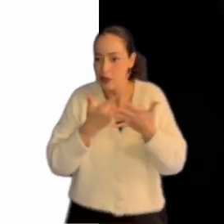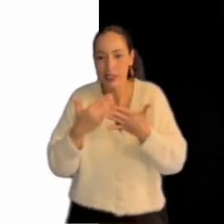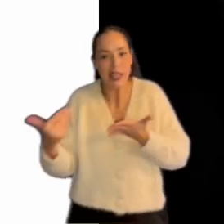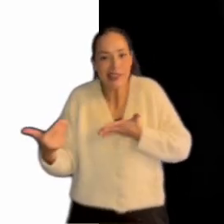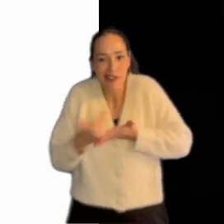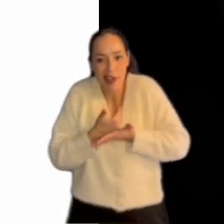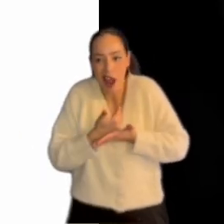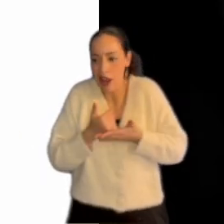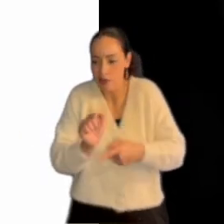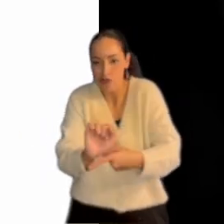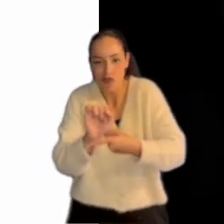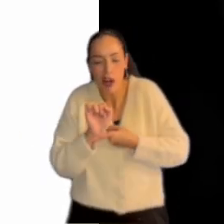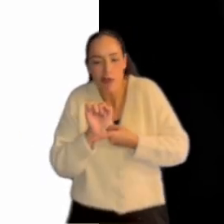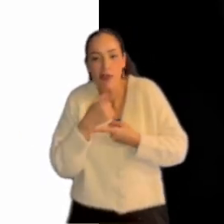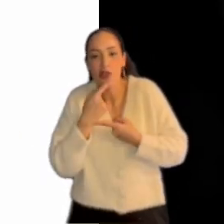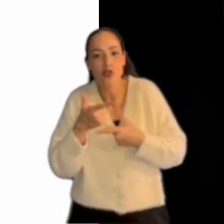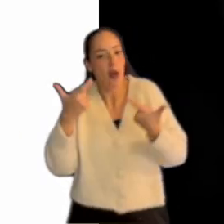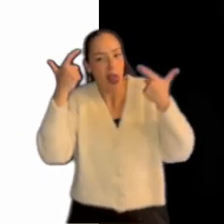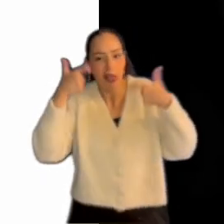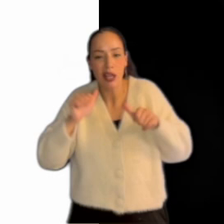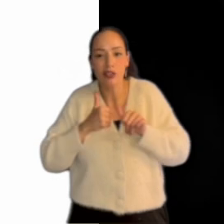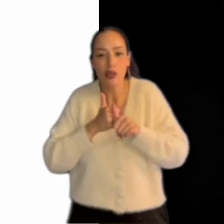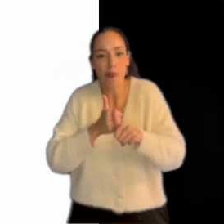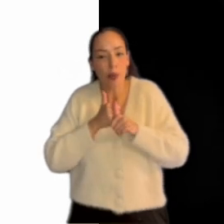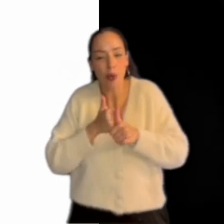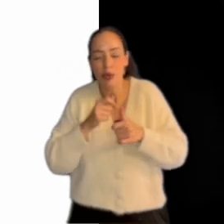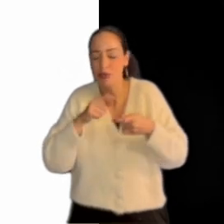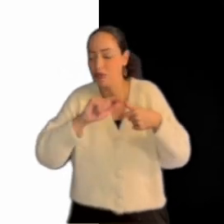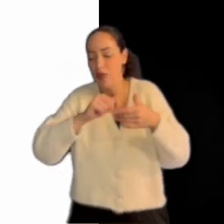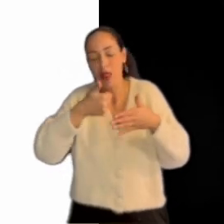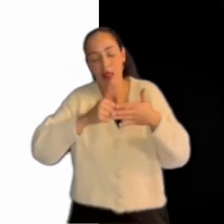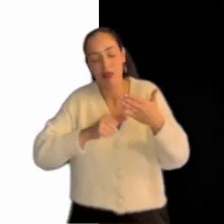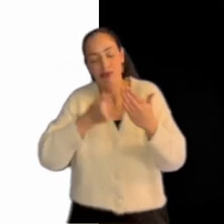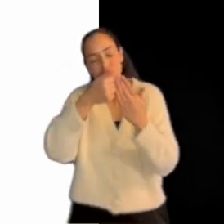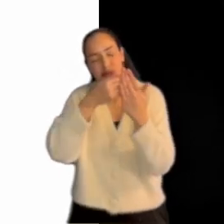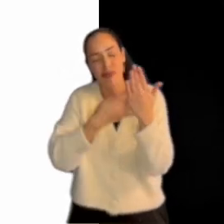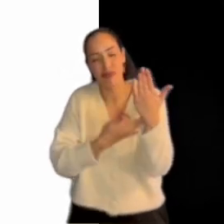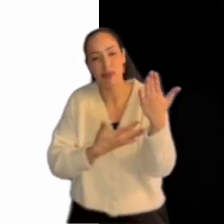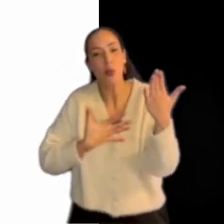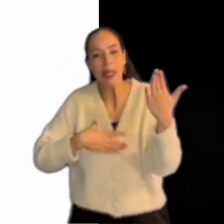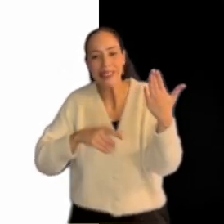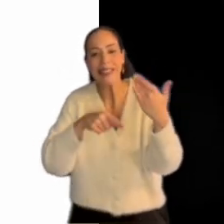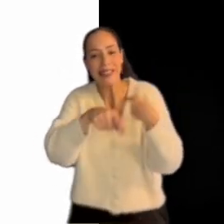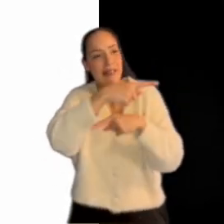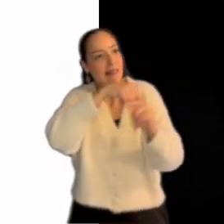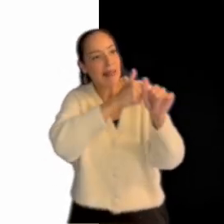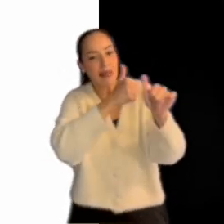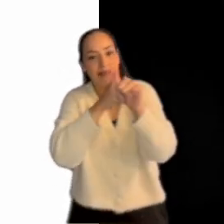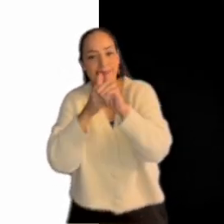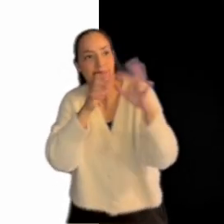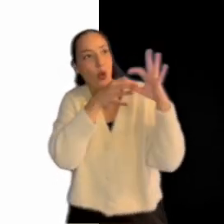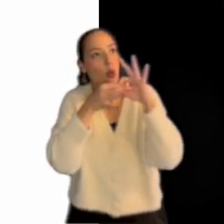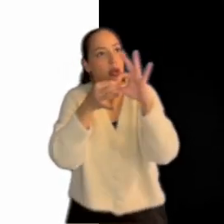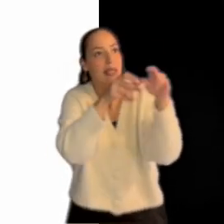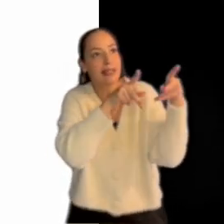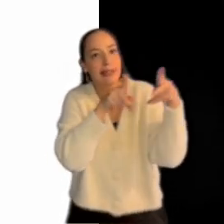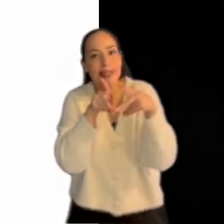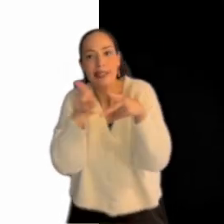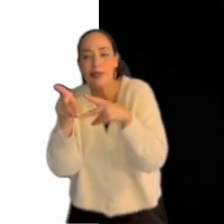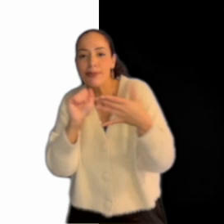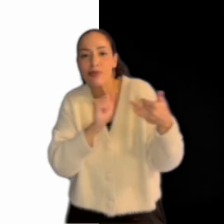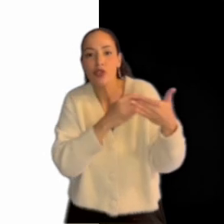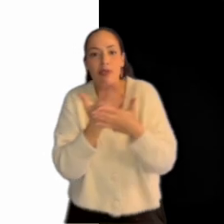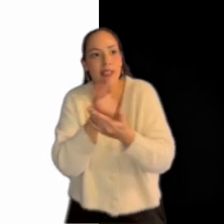refuge, protection and legal support. The list is endless. Quite simply, organisations, systems and services have